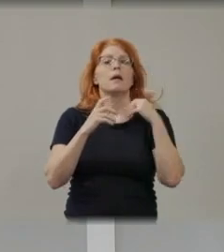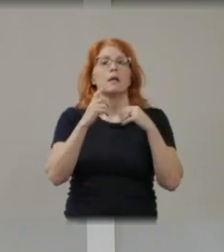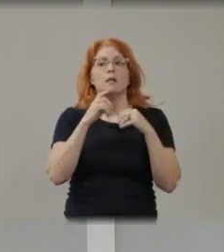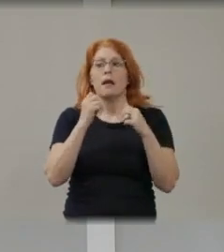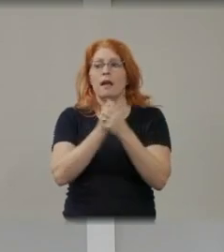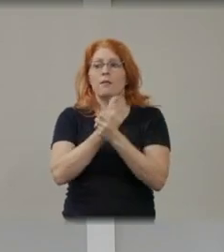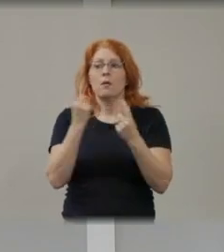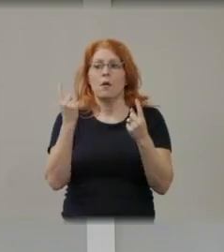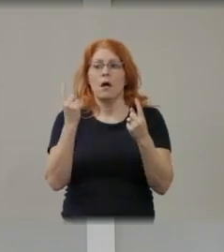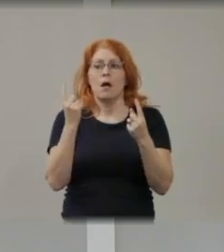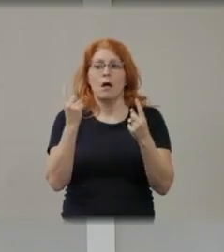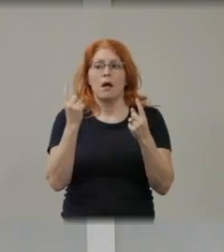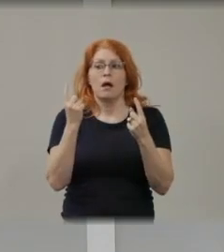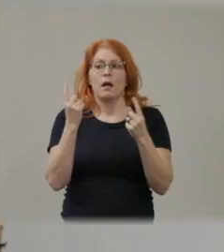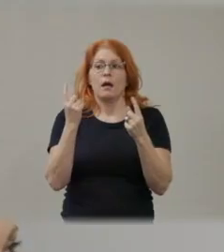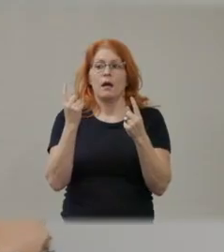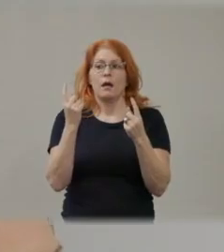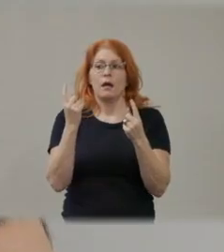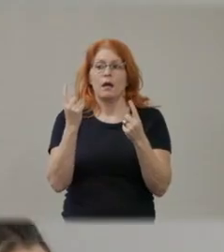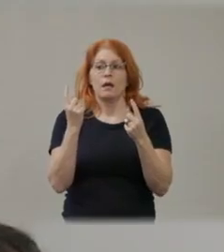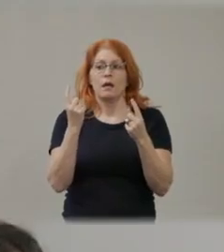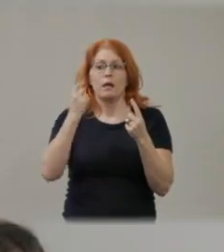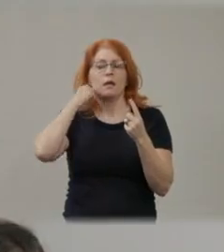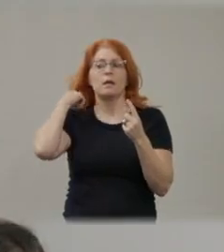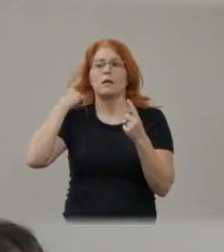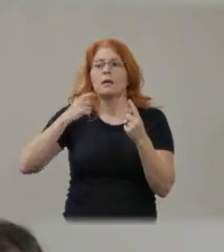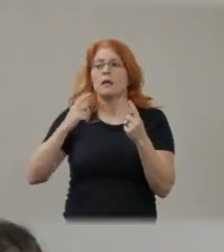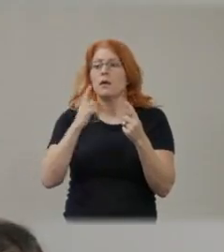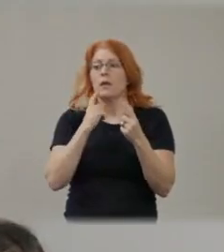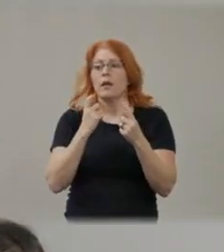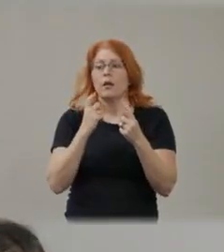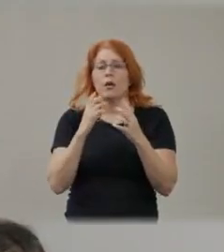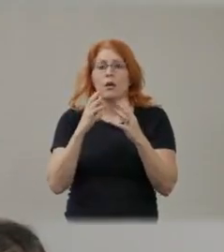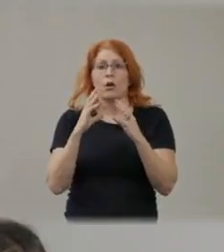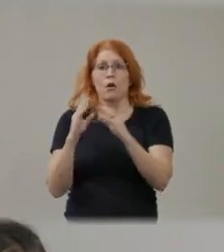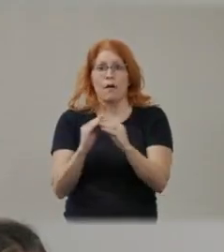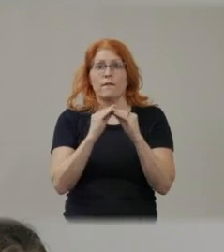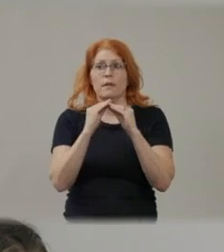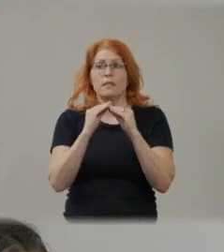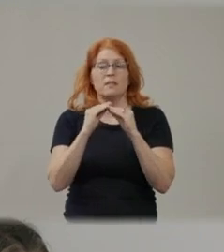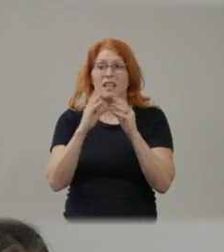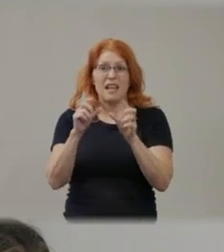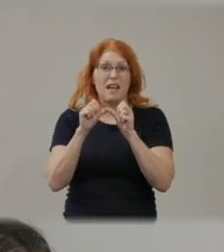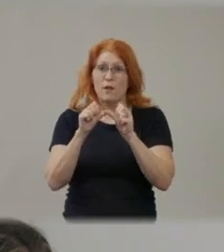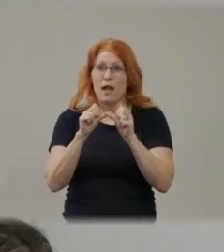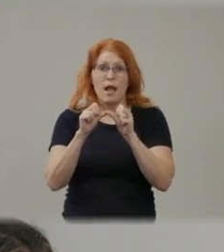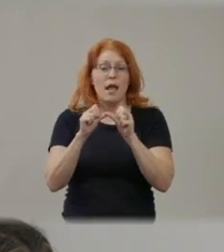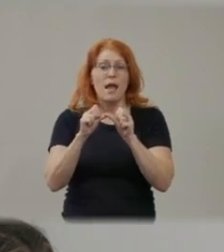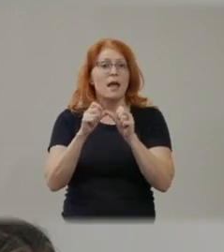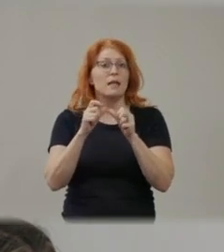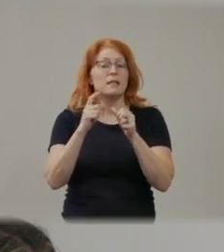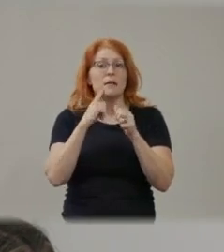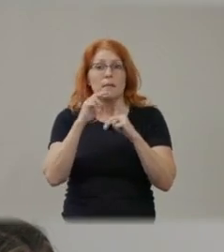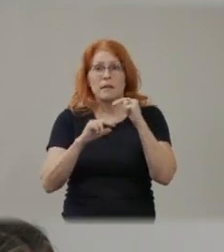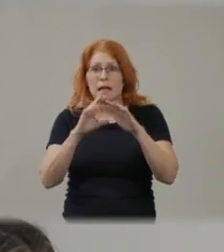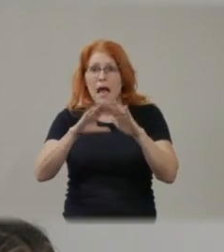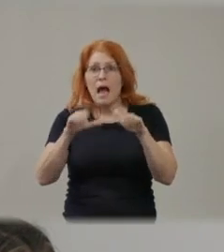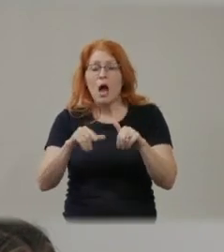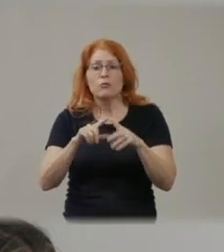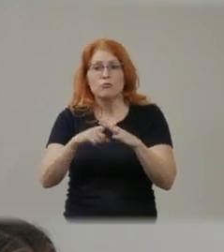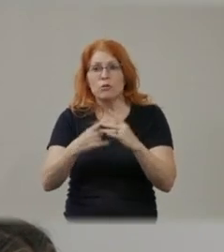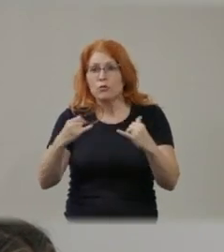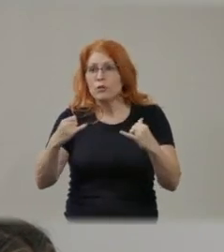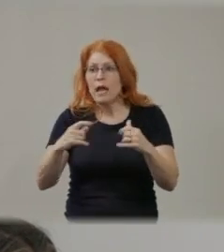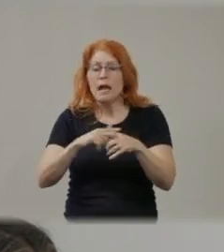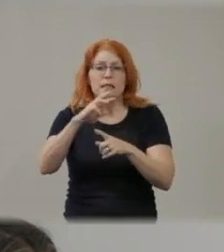one of these preparedness conferences and readiness conferences, it never ends. It's not like you're building a house and you start today and 6